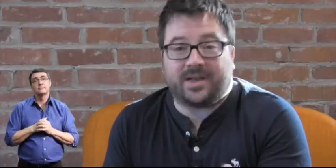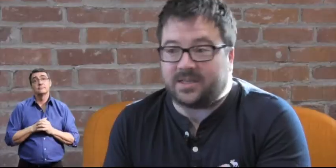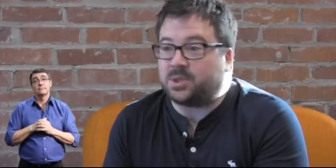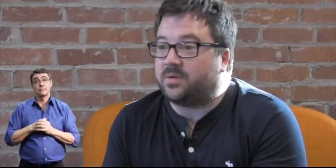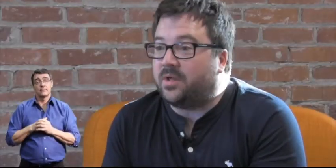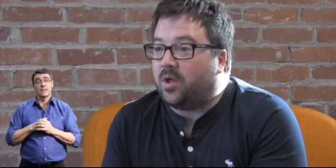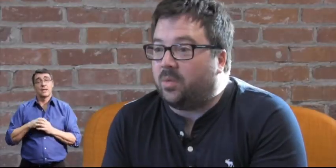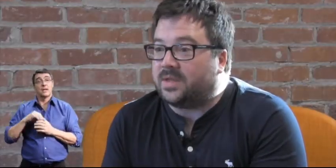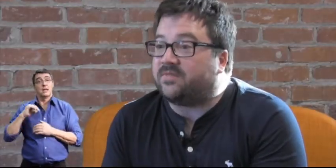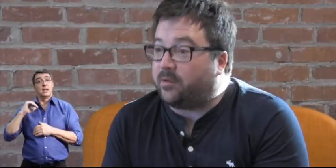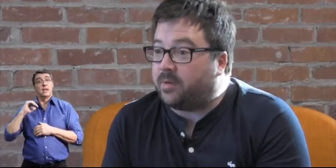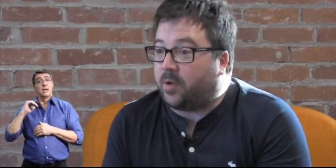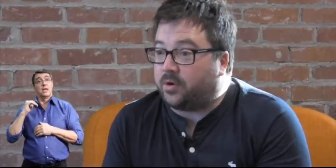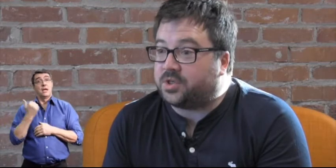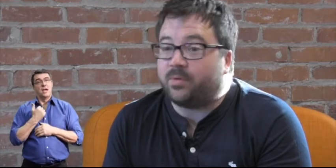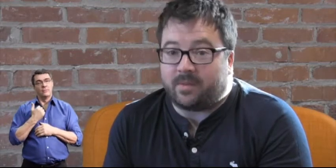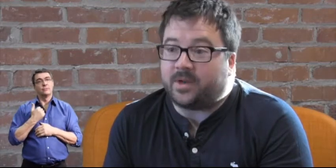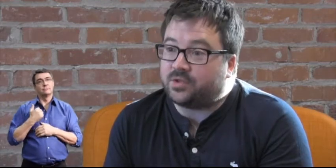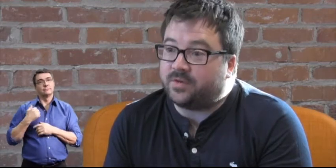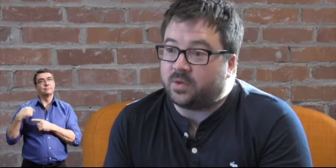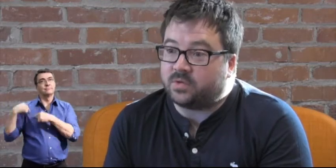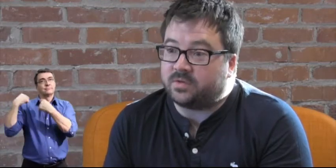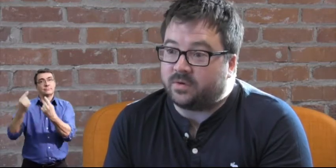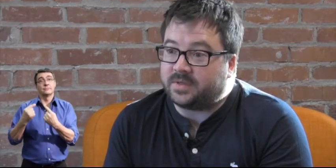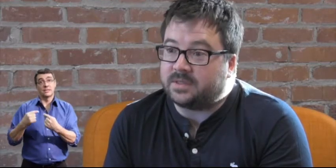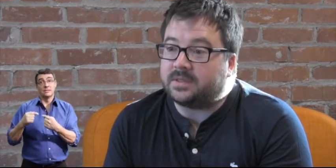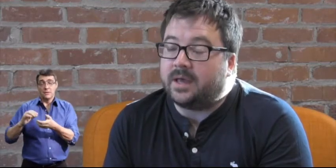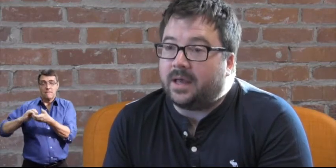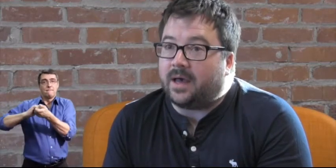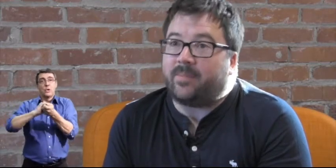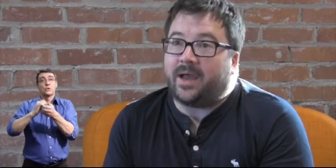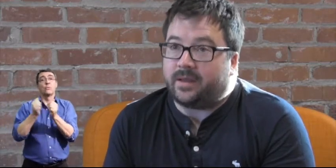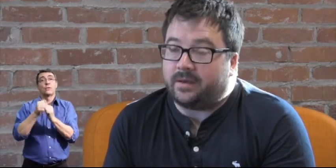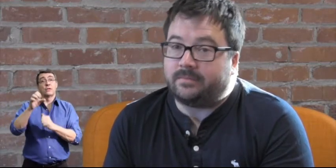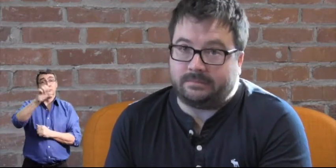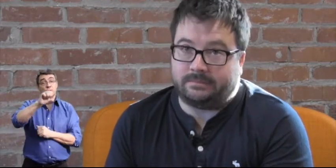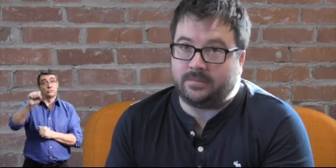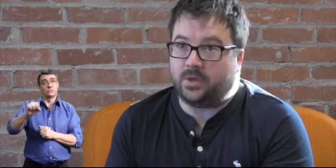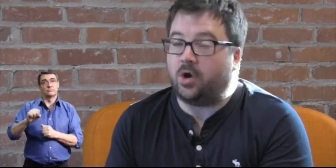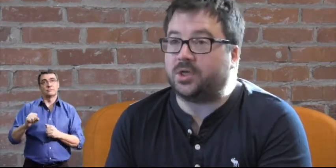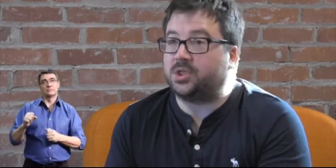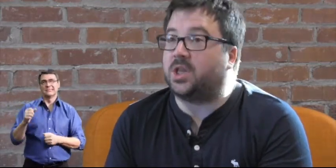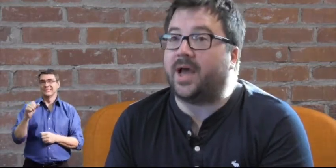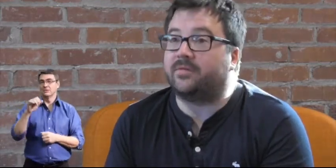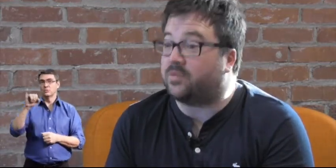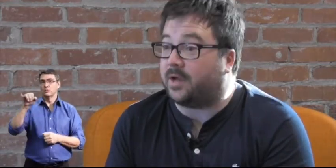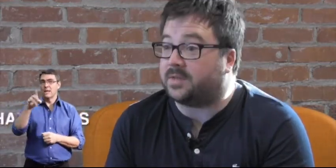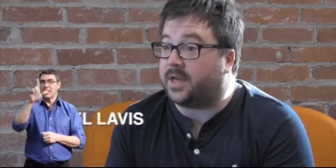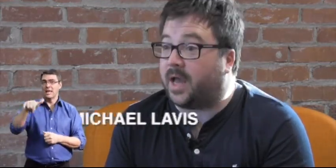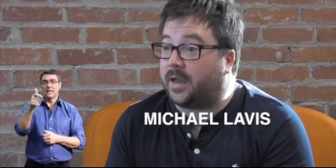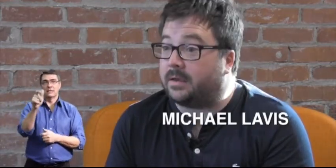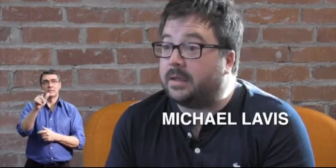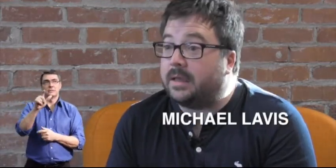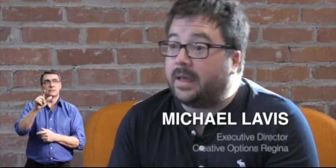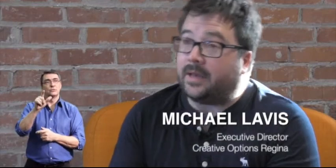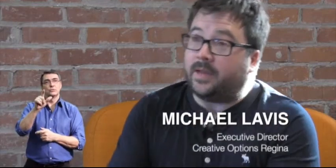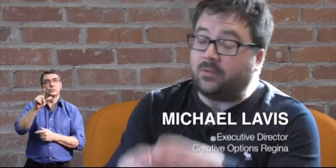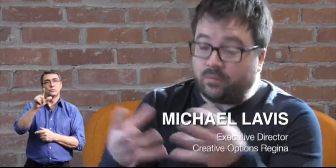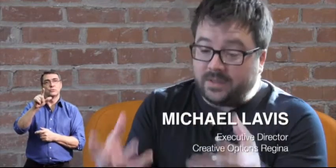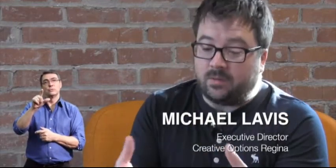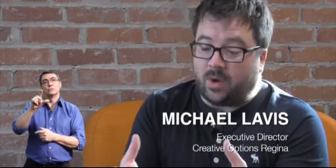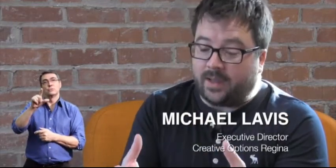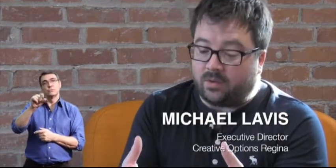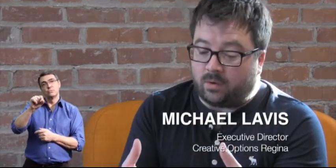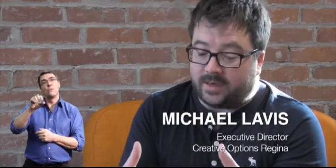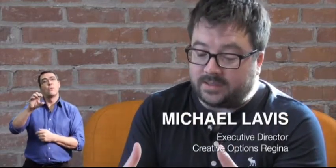Our organization was founded in partnership with the Ministry of Social Services back in, gosh, July of 2009. And